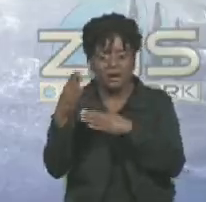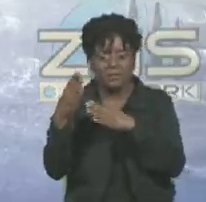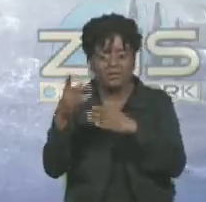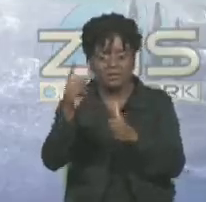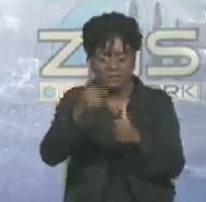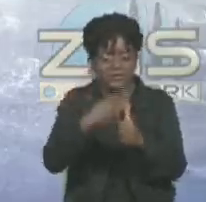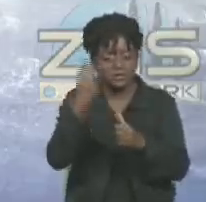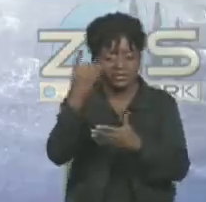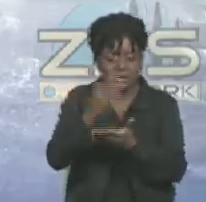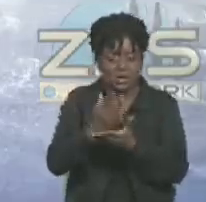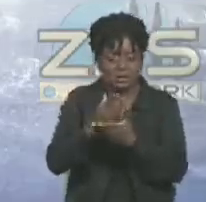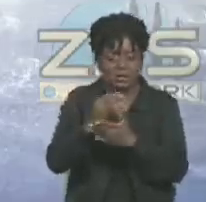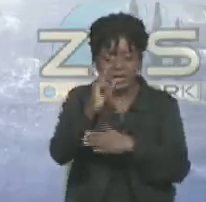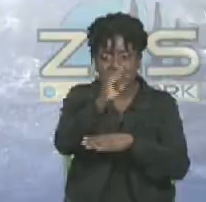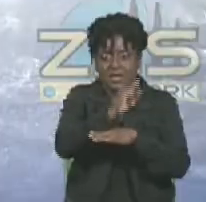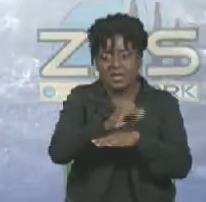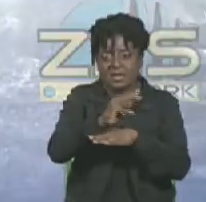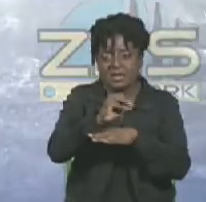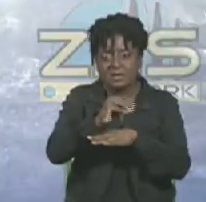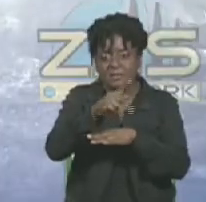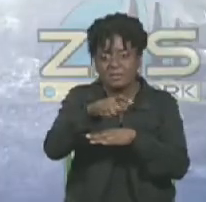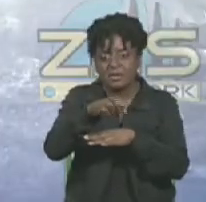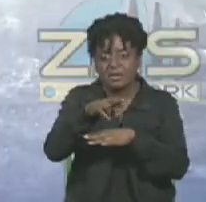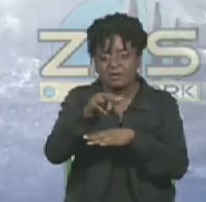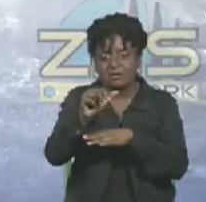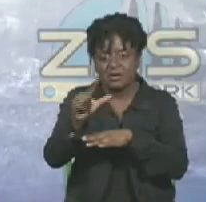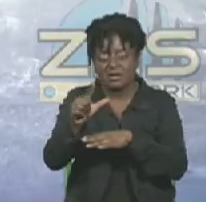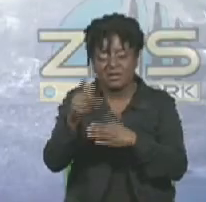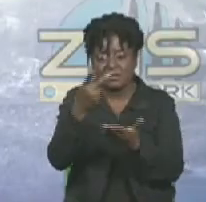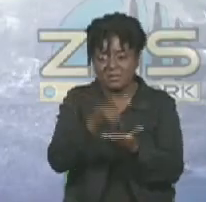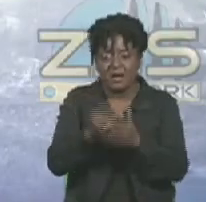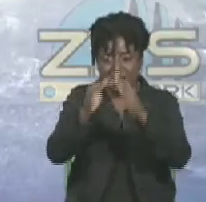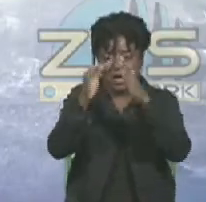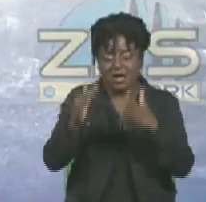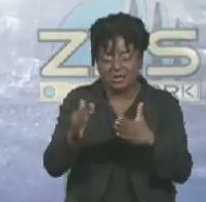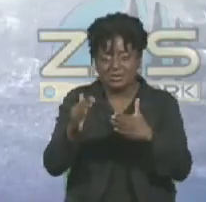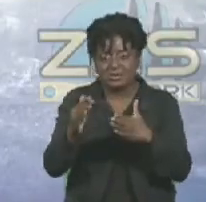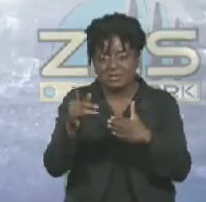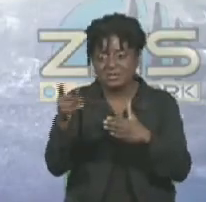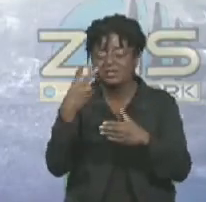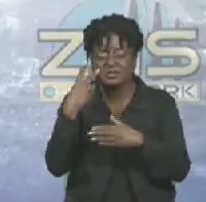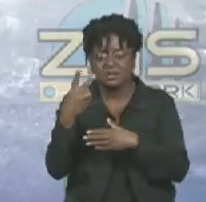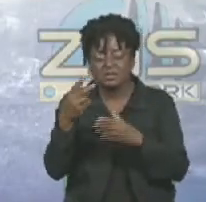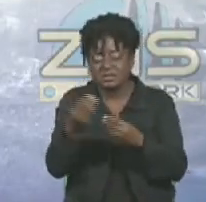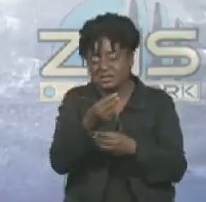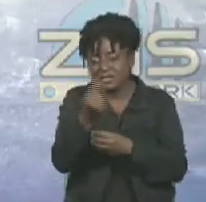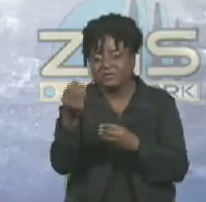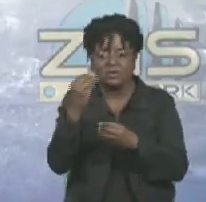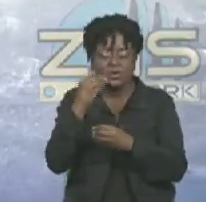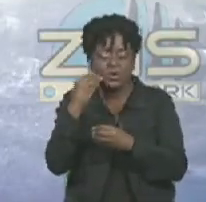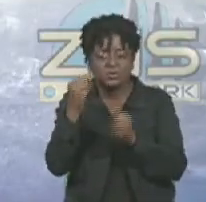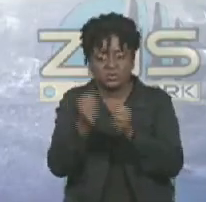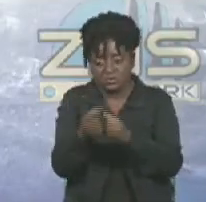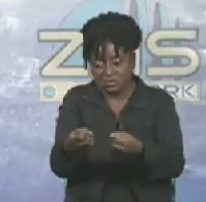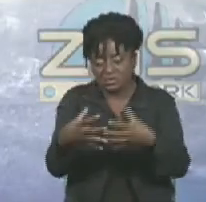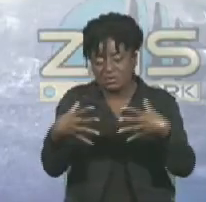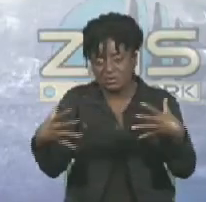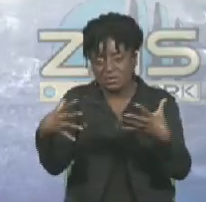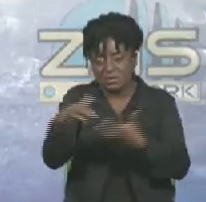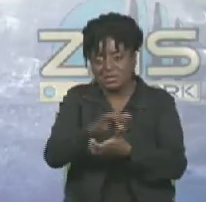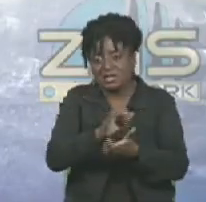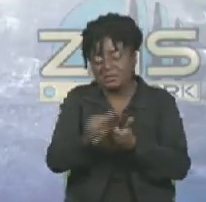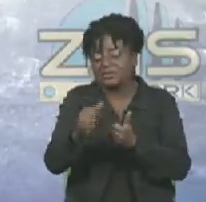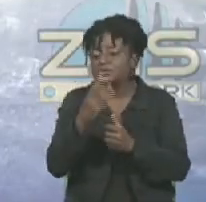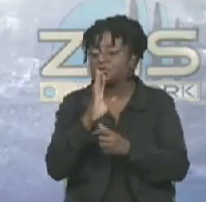Imperial Park Housing Subdivision in Freeport. It's where he viewed several homes that sustained extensive damage and spoke with several homeowners about their